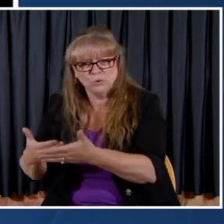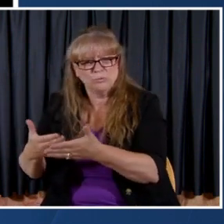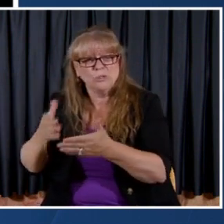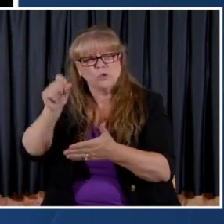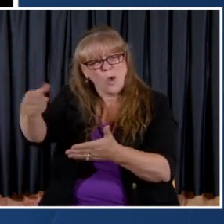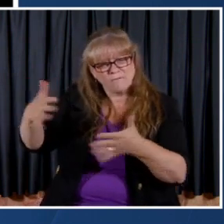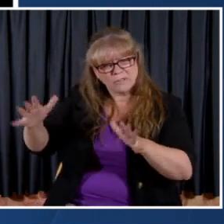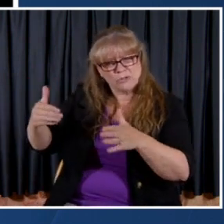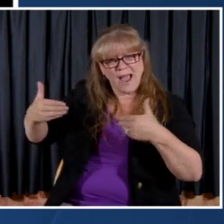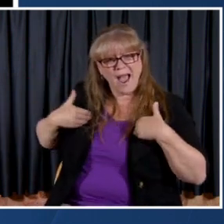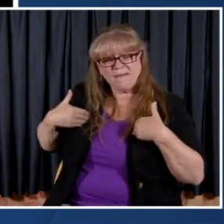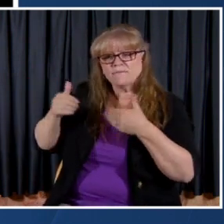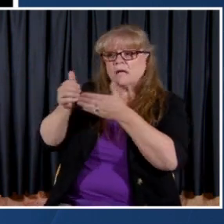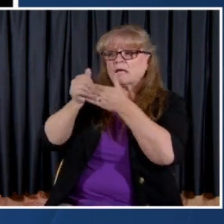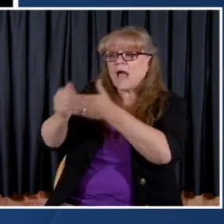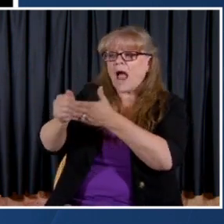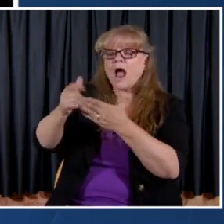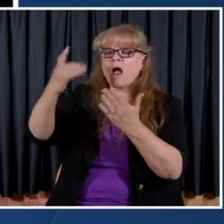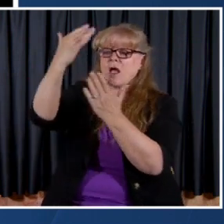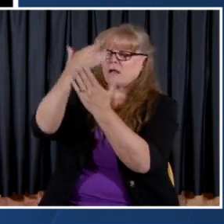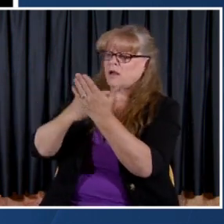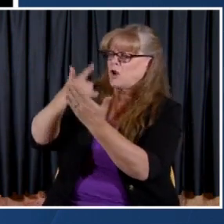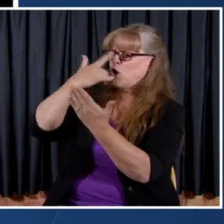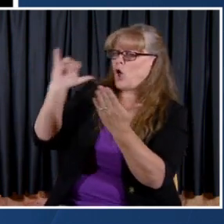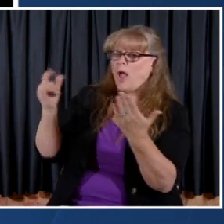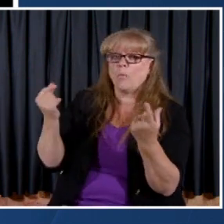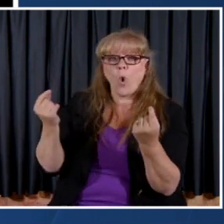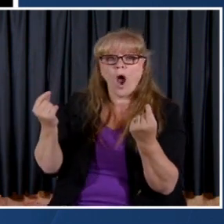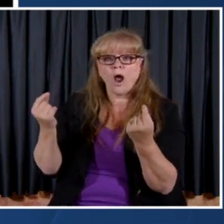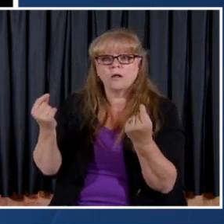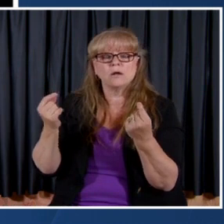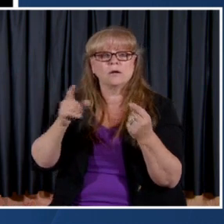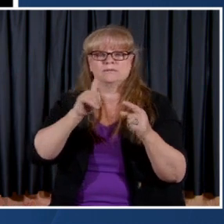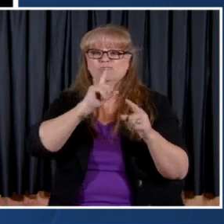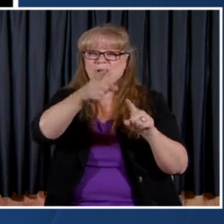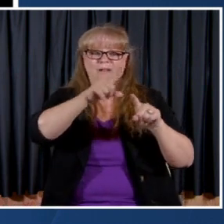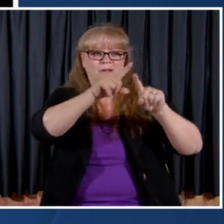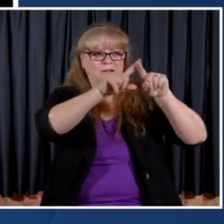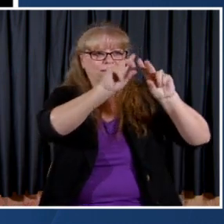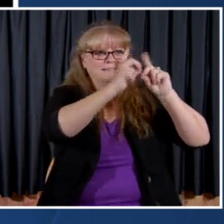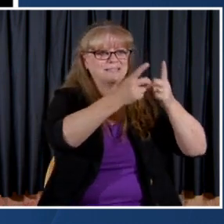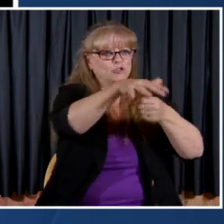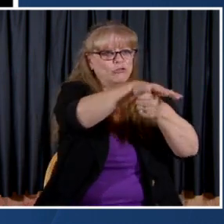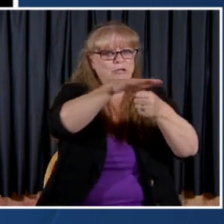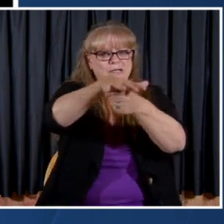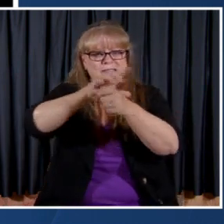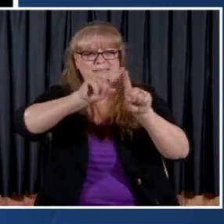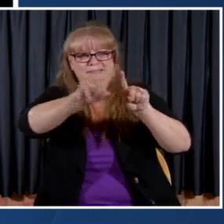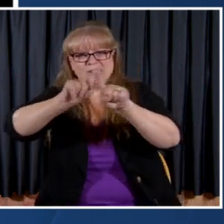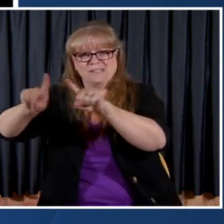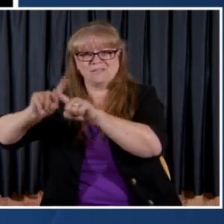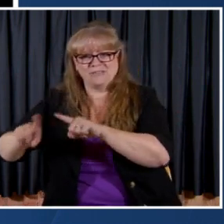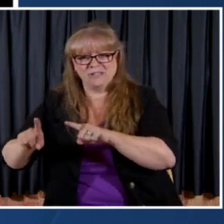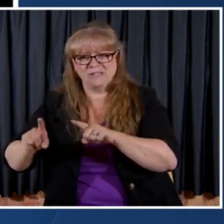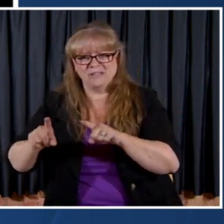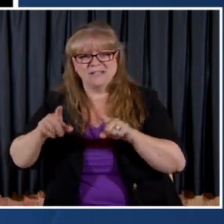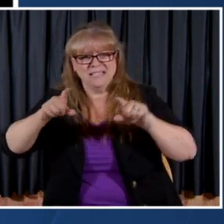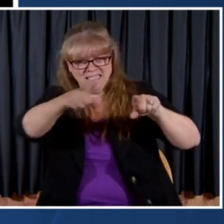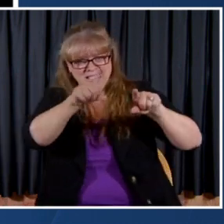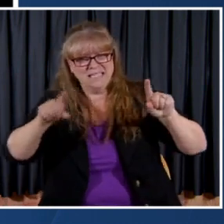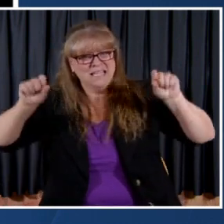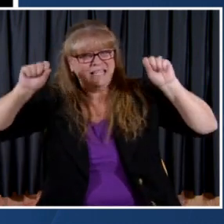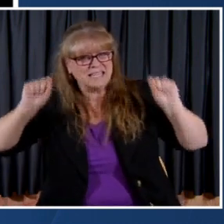the state be in a position to help parents who will hopefully be going back to work by then but who will have kids who will be potentially learning from